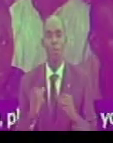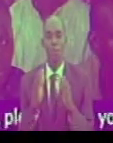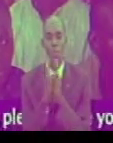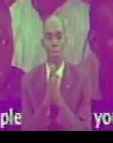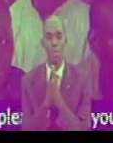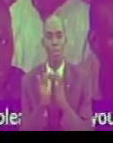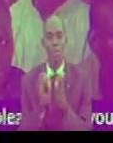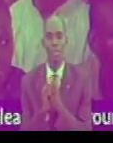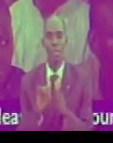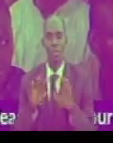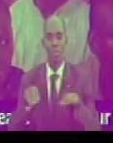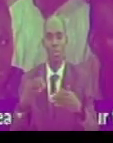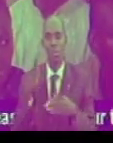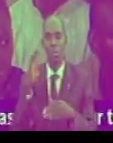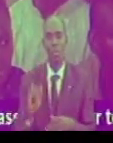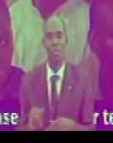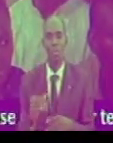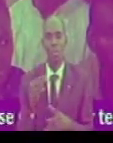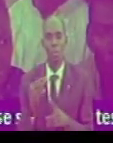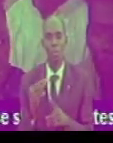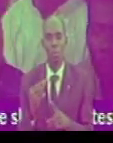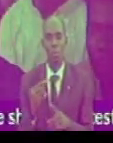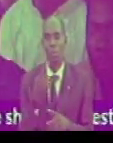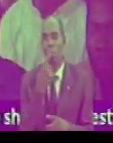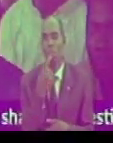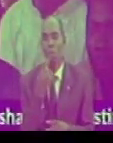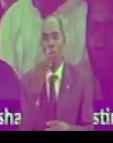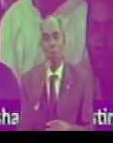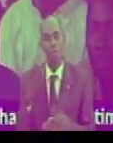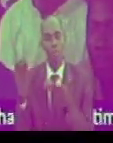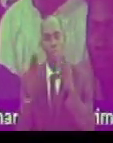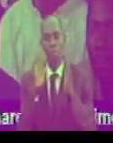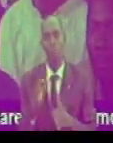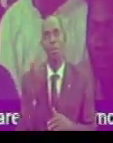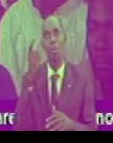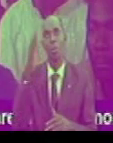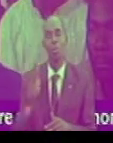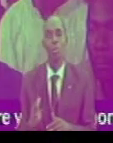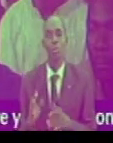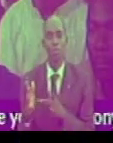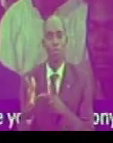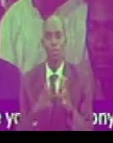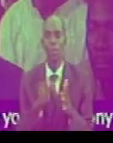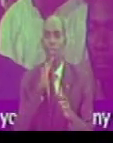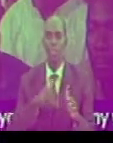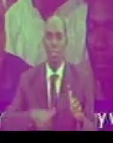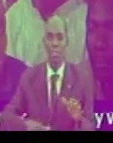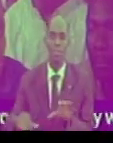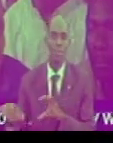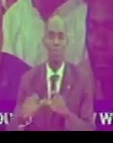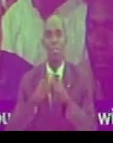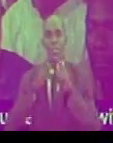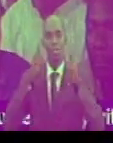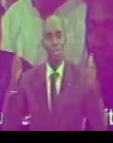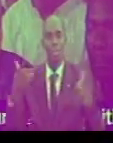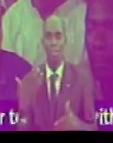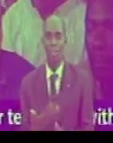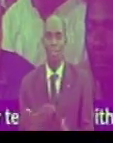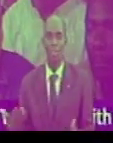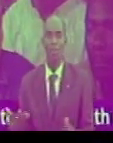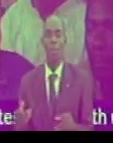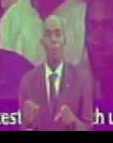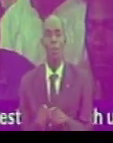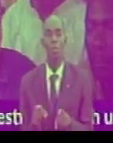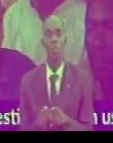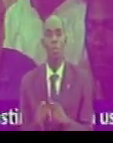things. And now we take this from the GS official Facebook page. This is coming from Mr. Frank.